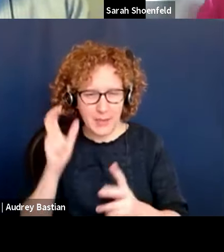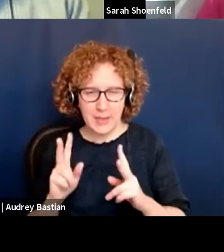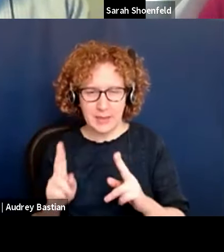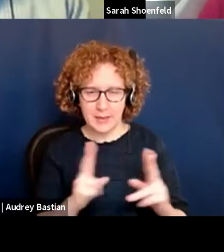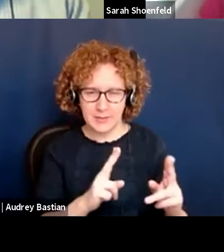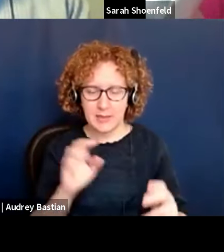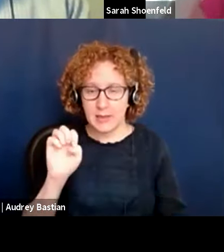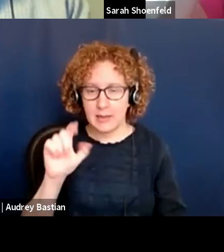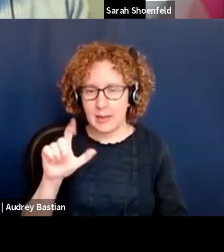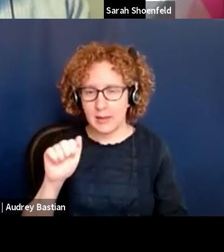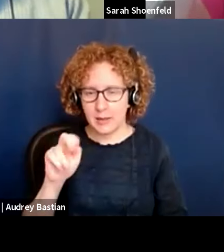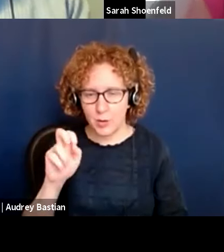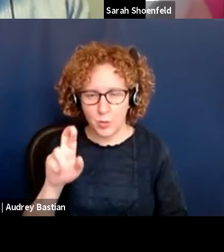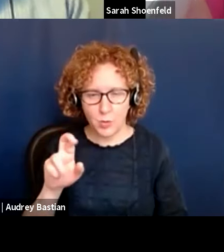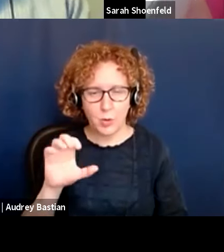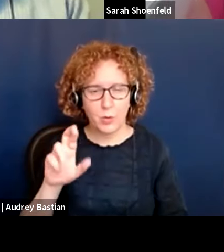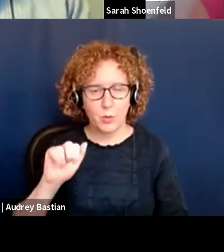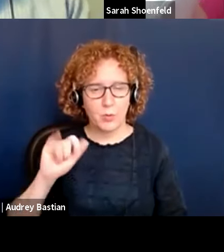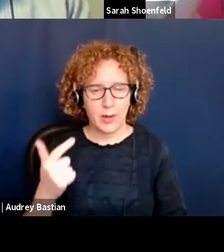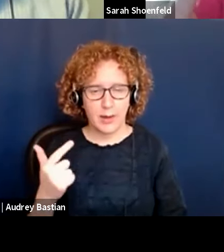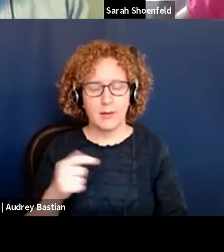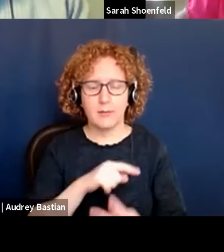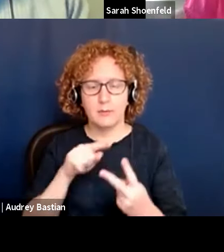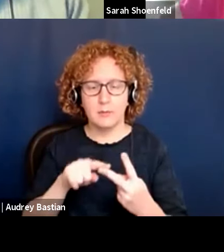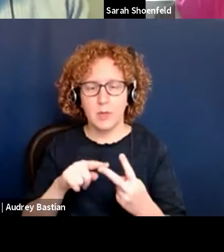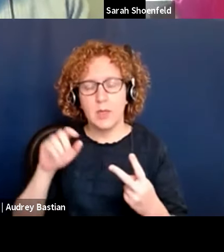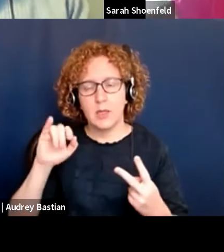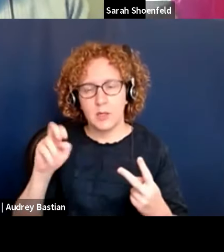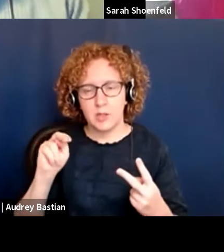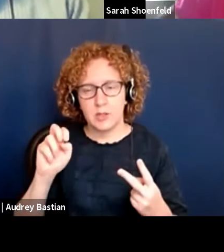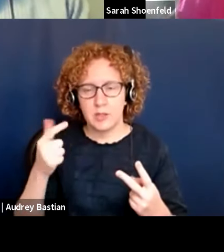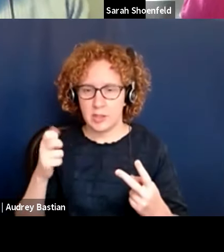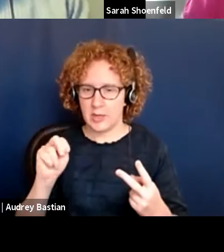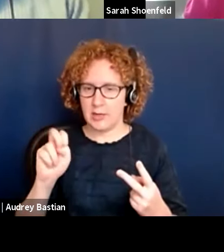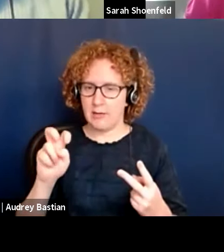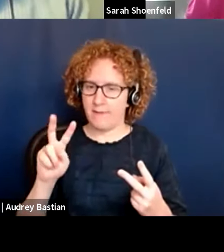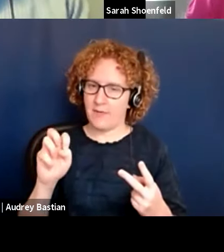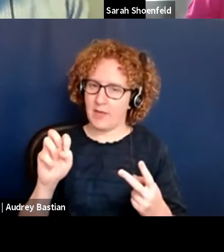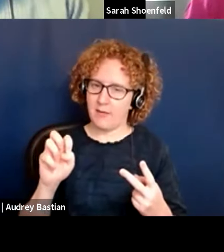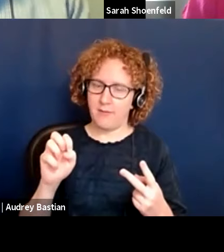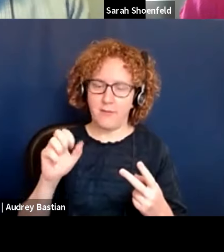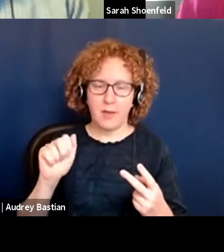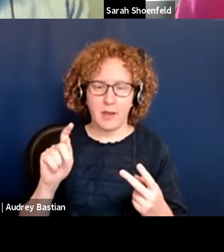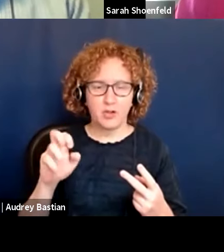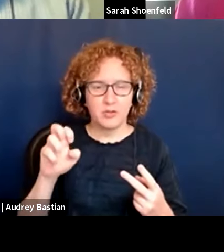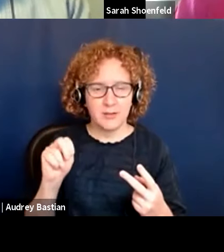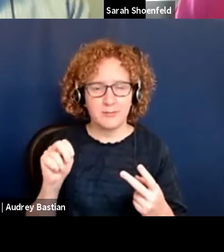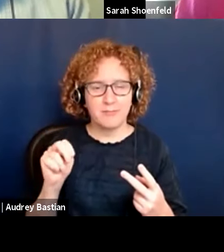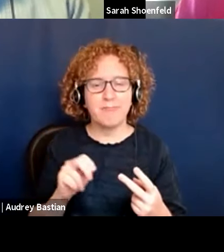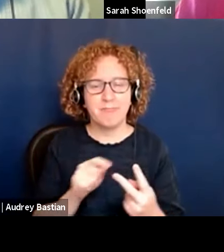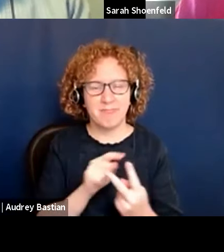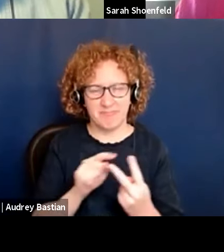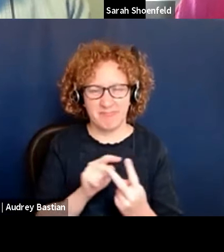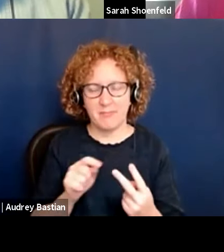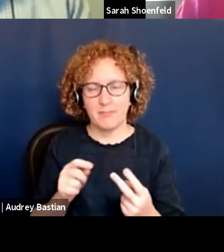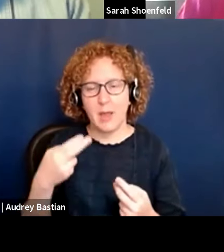Craig one and the Genevieve Anderson, that were, I think both of those, right, were done by high school